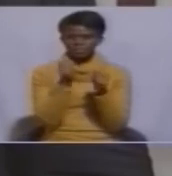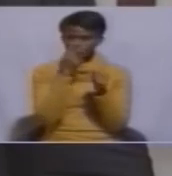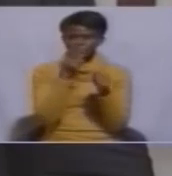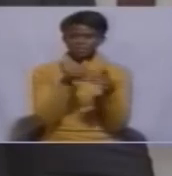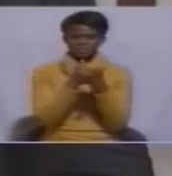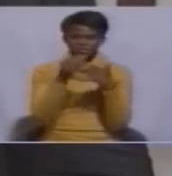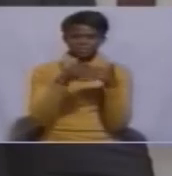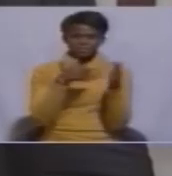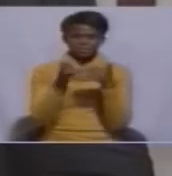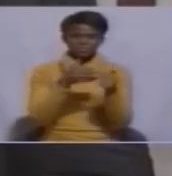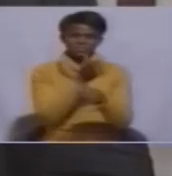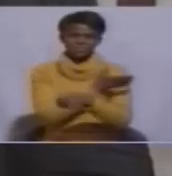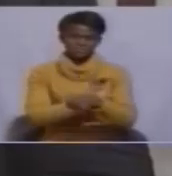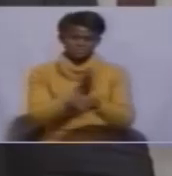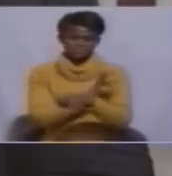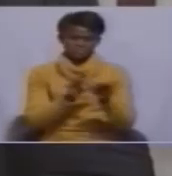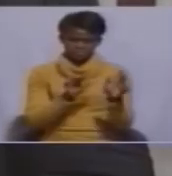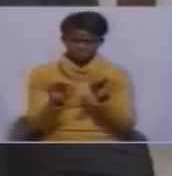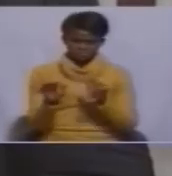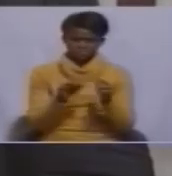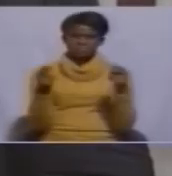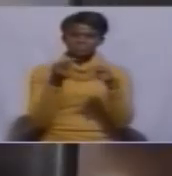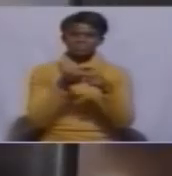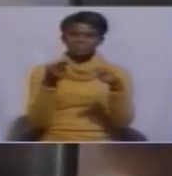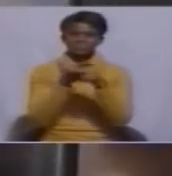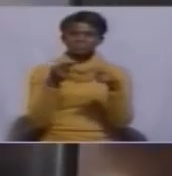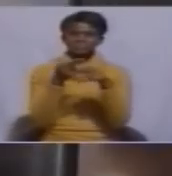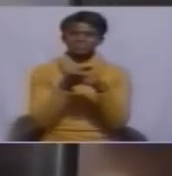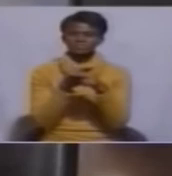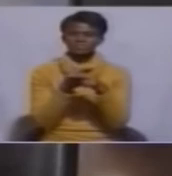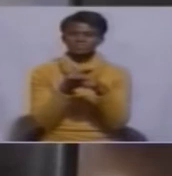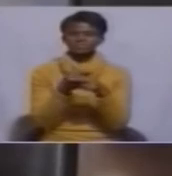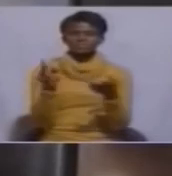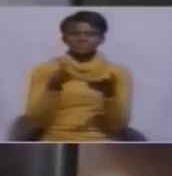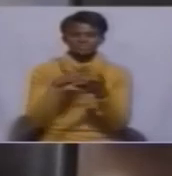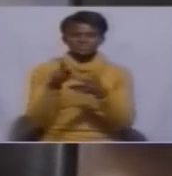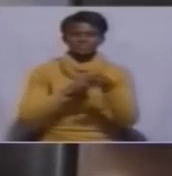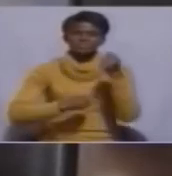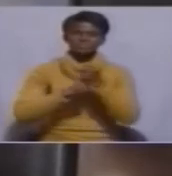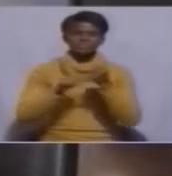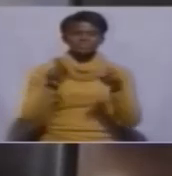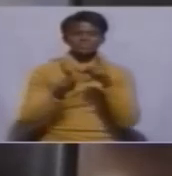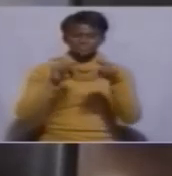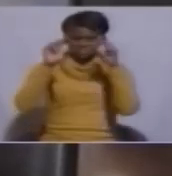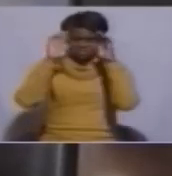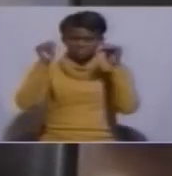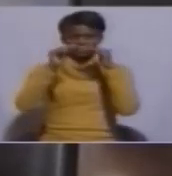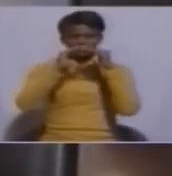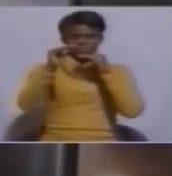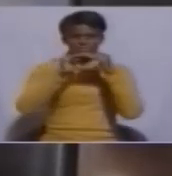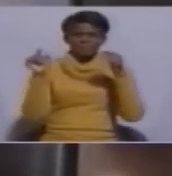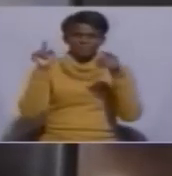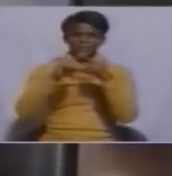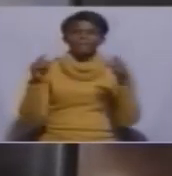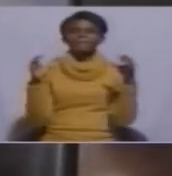Simple computation. Somebody has done some computation, and they're saying for a party to sponsor candidates from presidential level up to